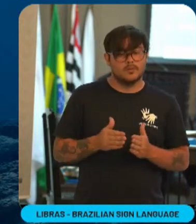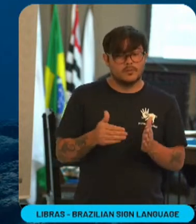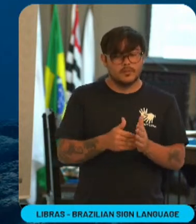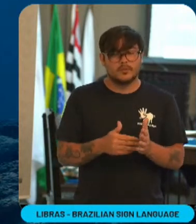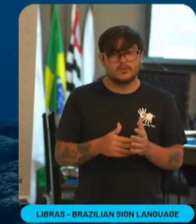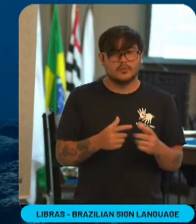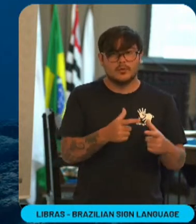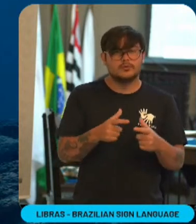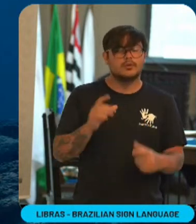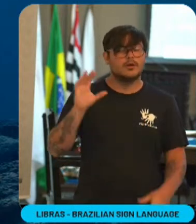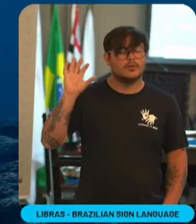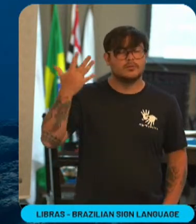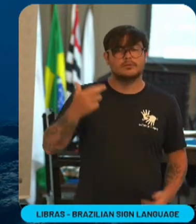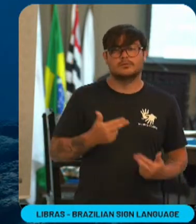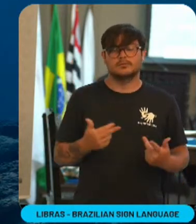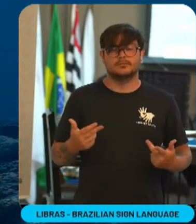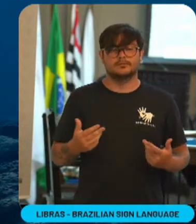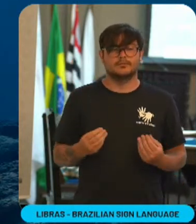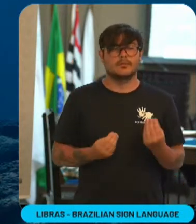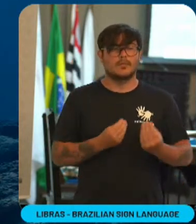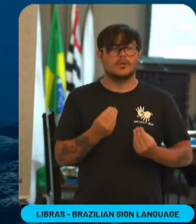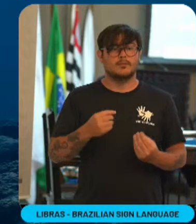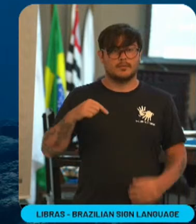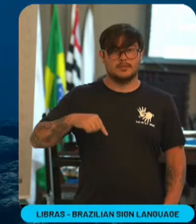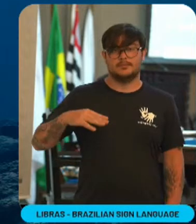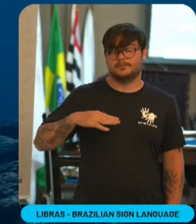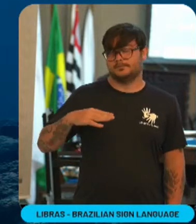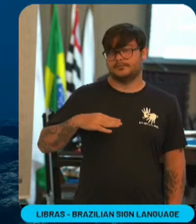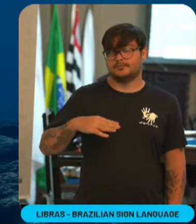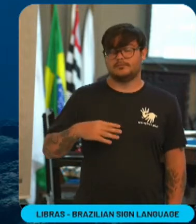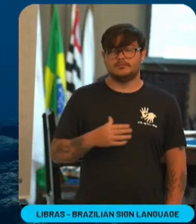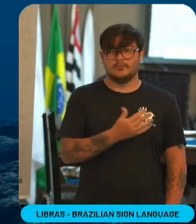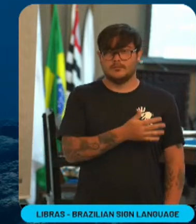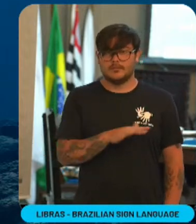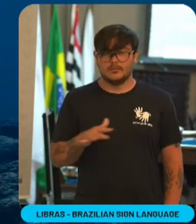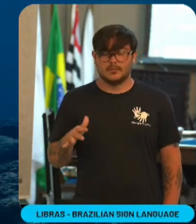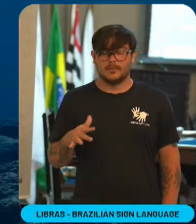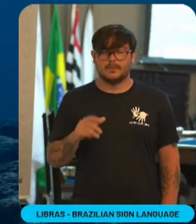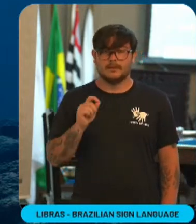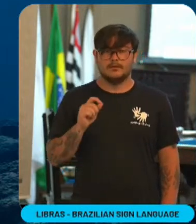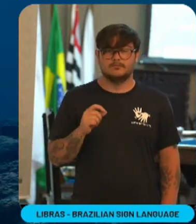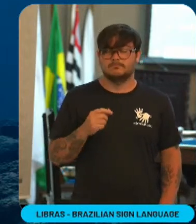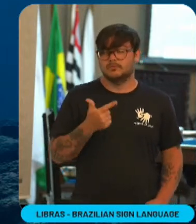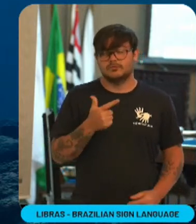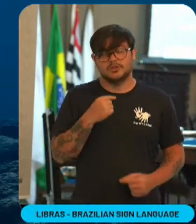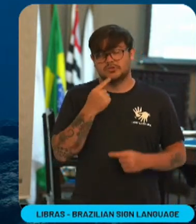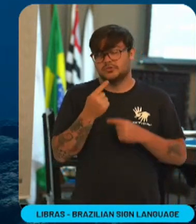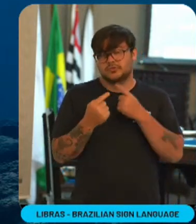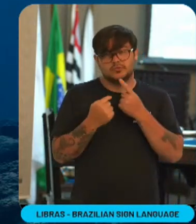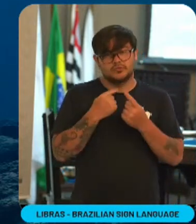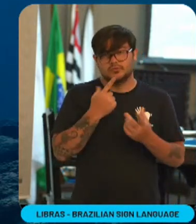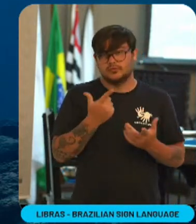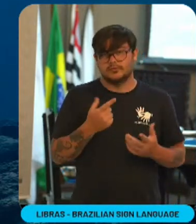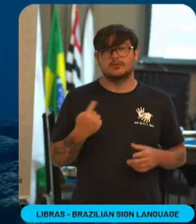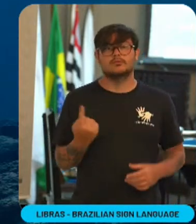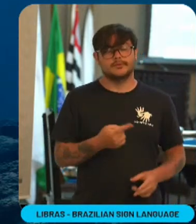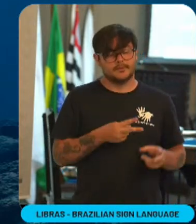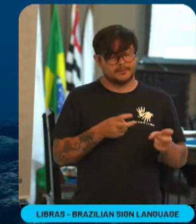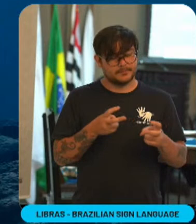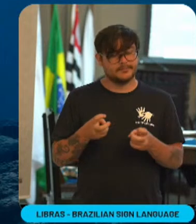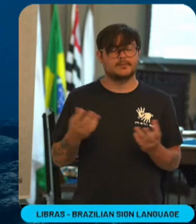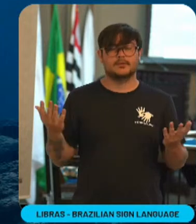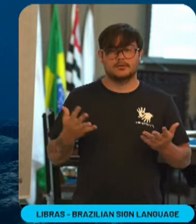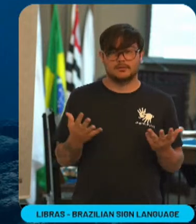the local realm where things really happen? As a city, Santos has no